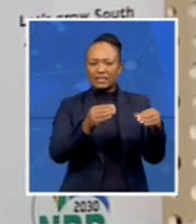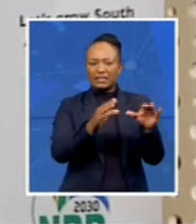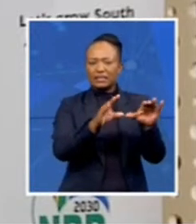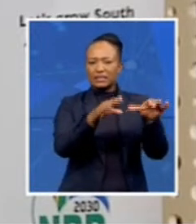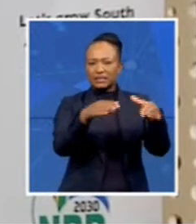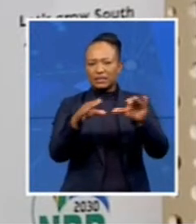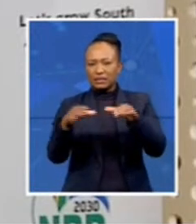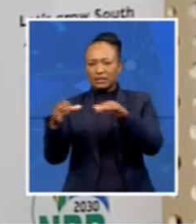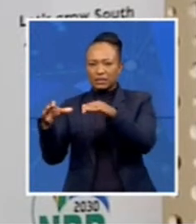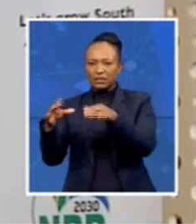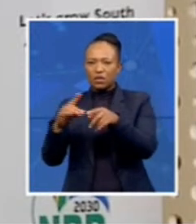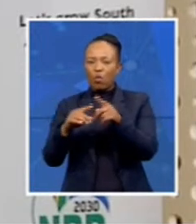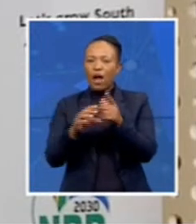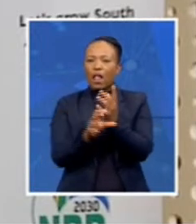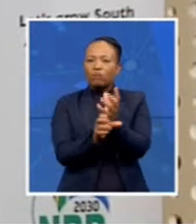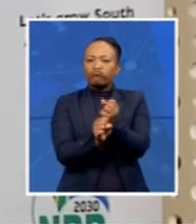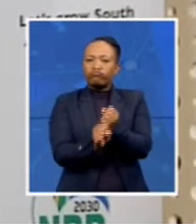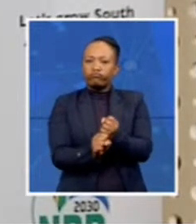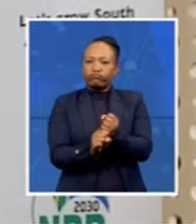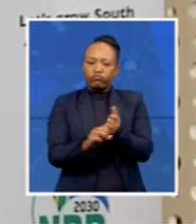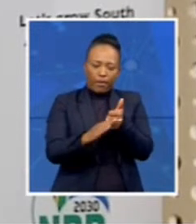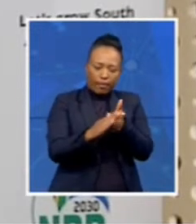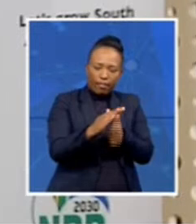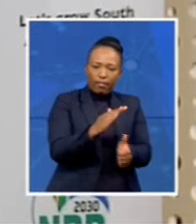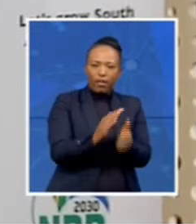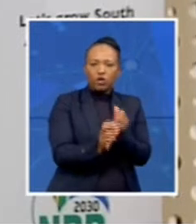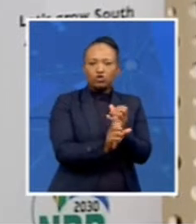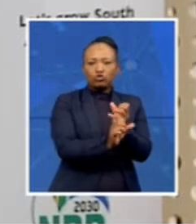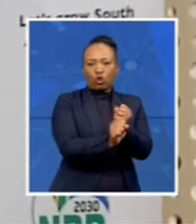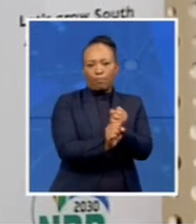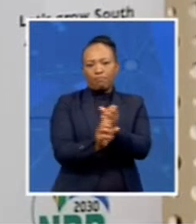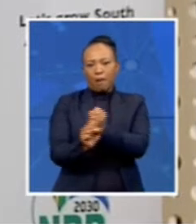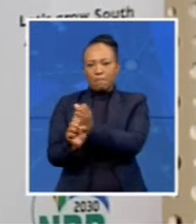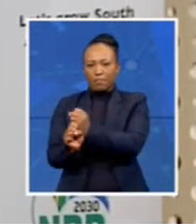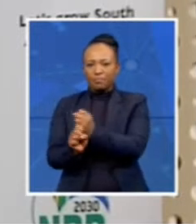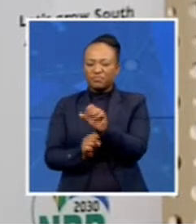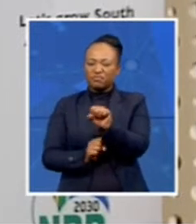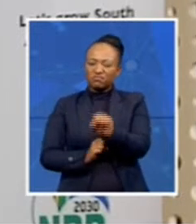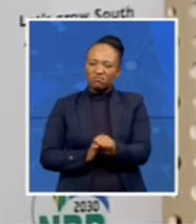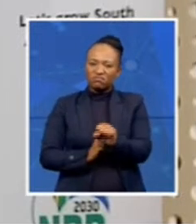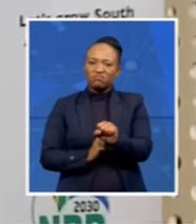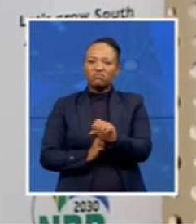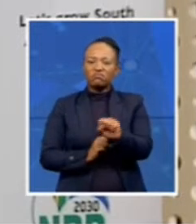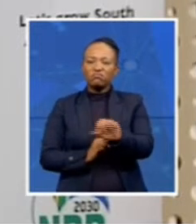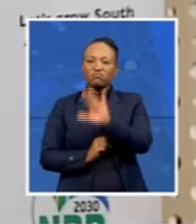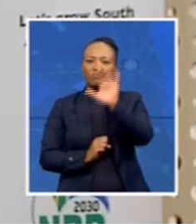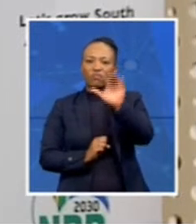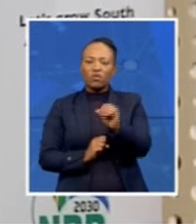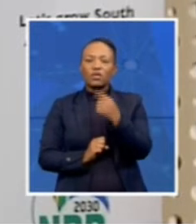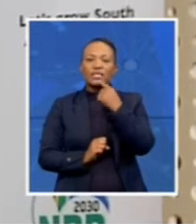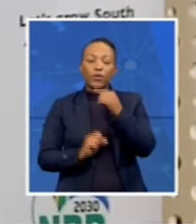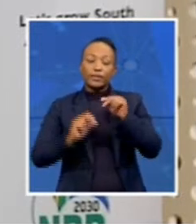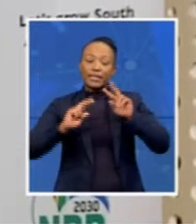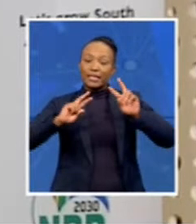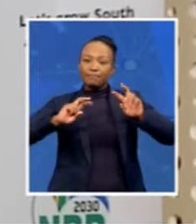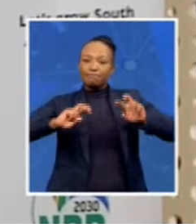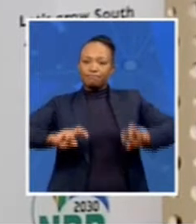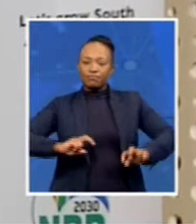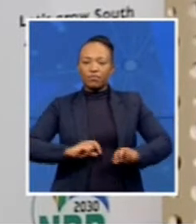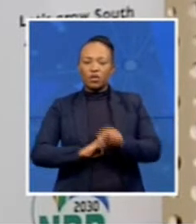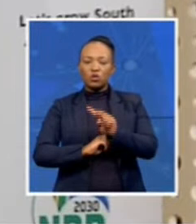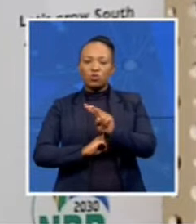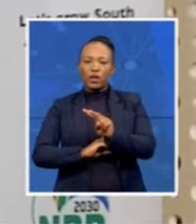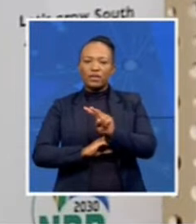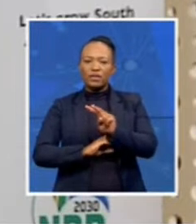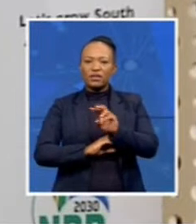Southern Africa. Studies predict that by 2025, this region, Southern Africa, will have